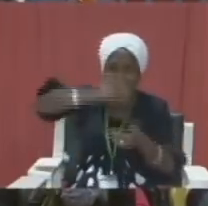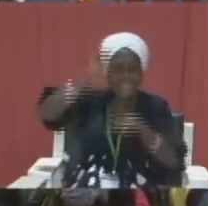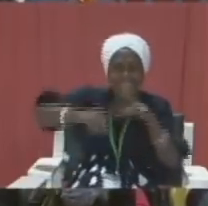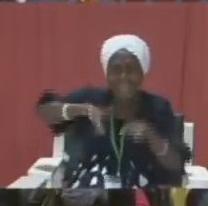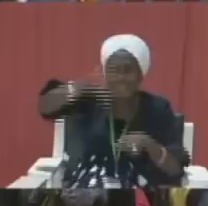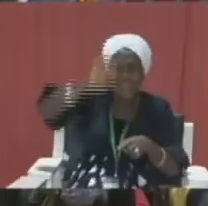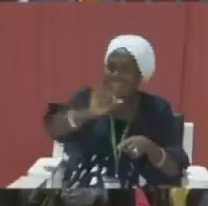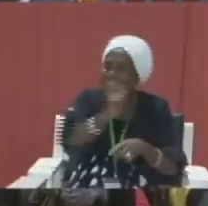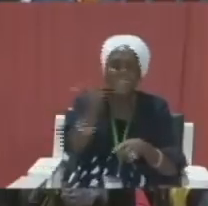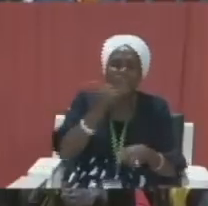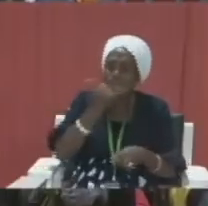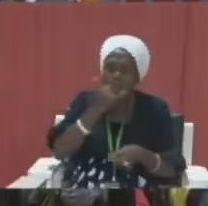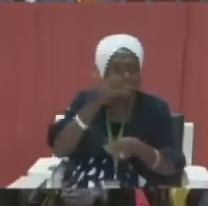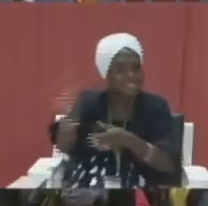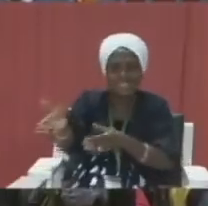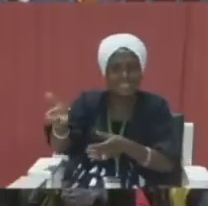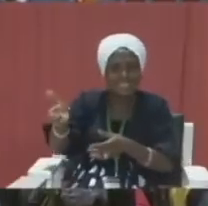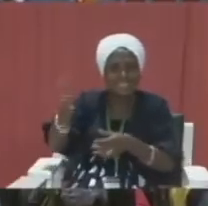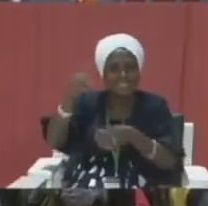him.